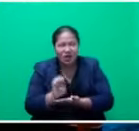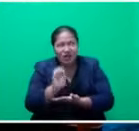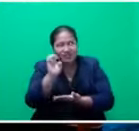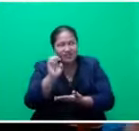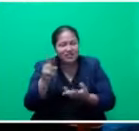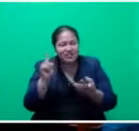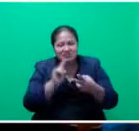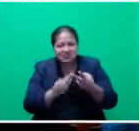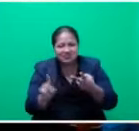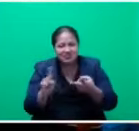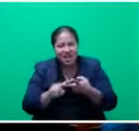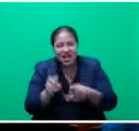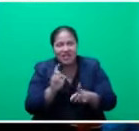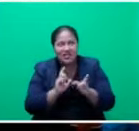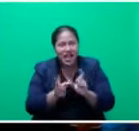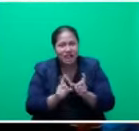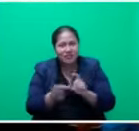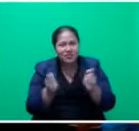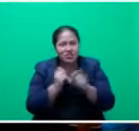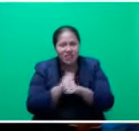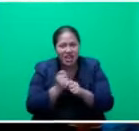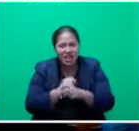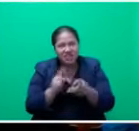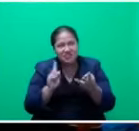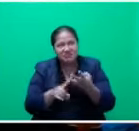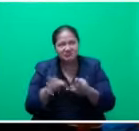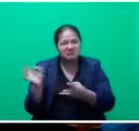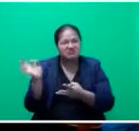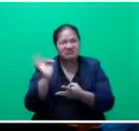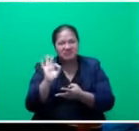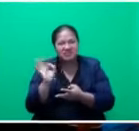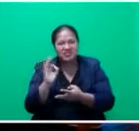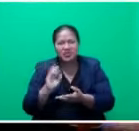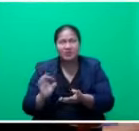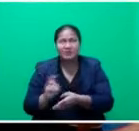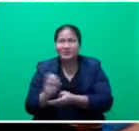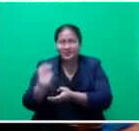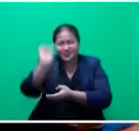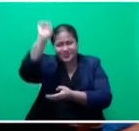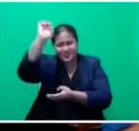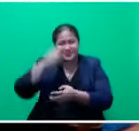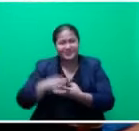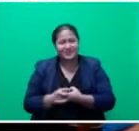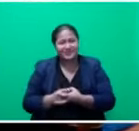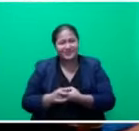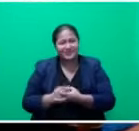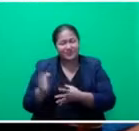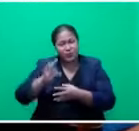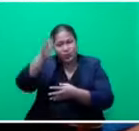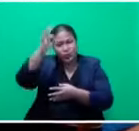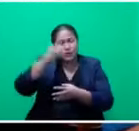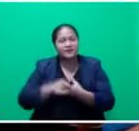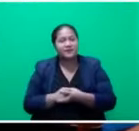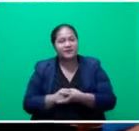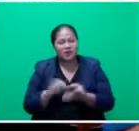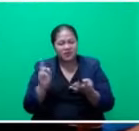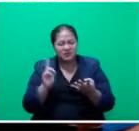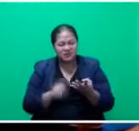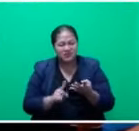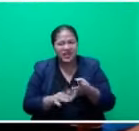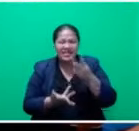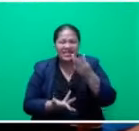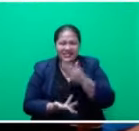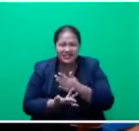climate change, net zero carbon emissions. In fact, there was talk of digitization. Very